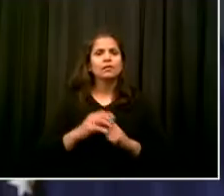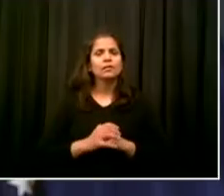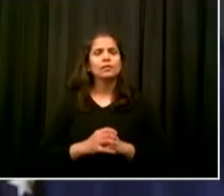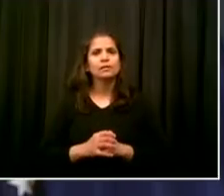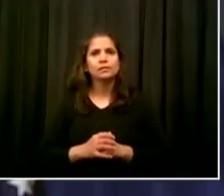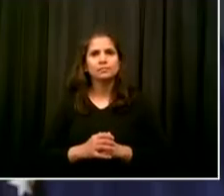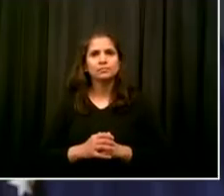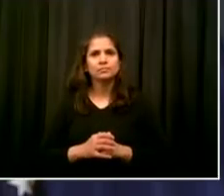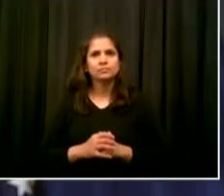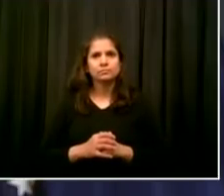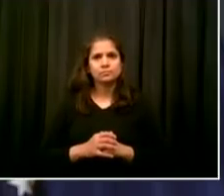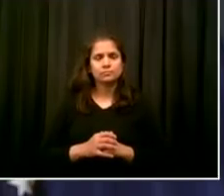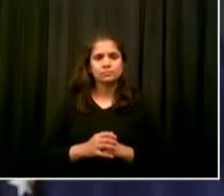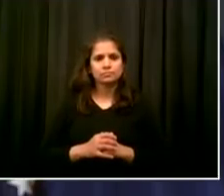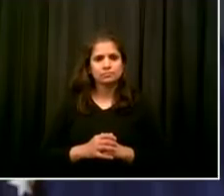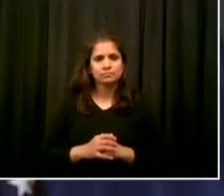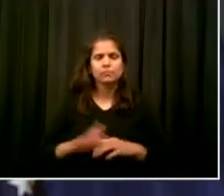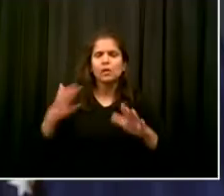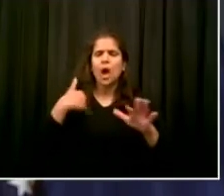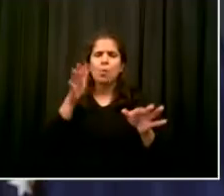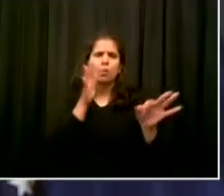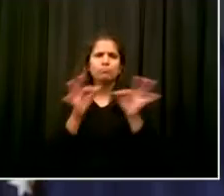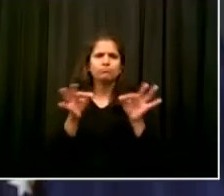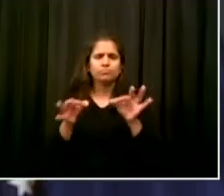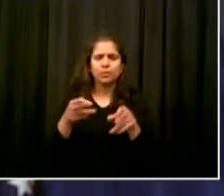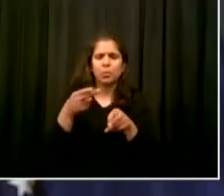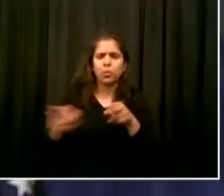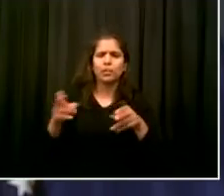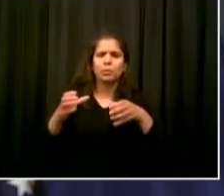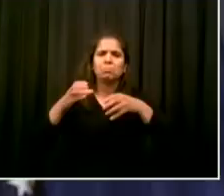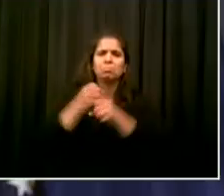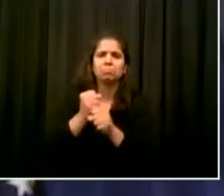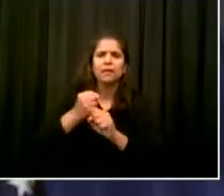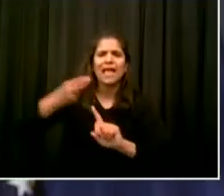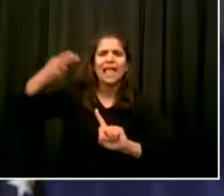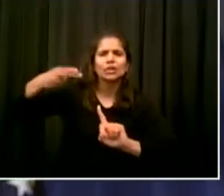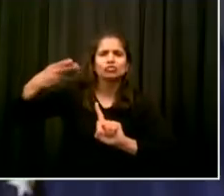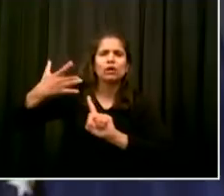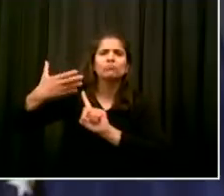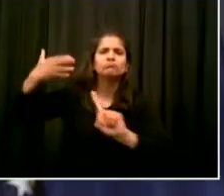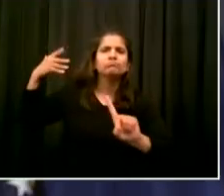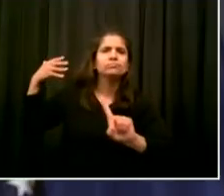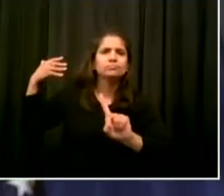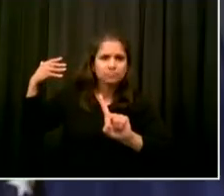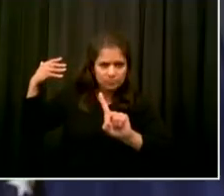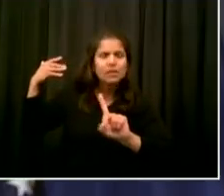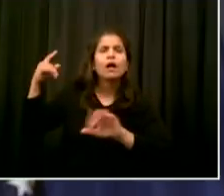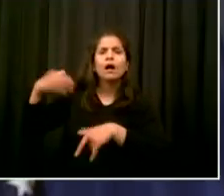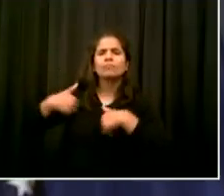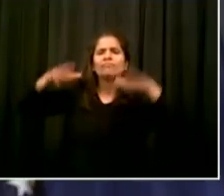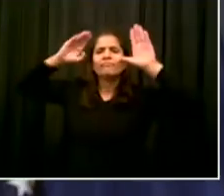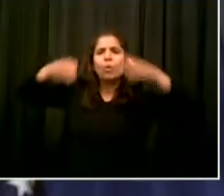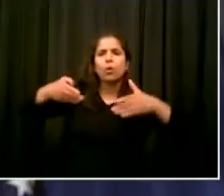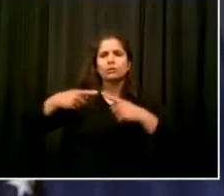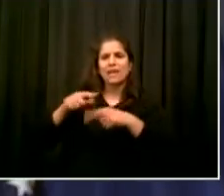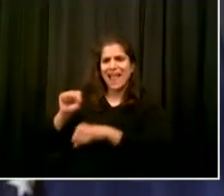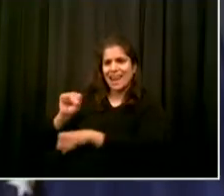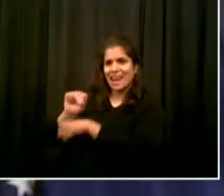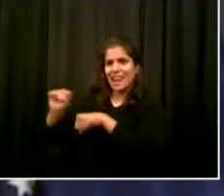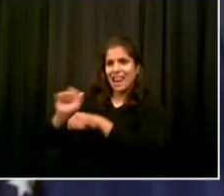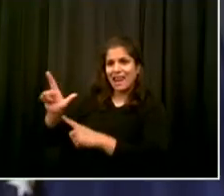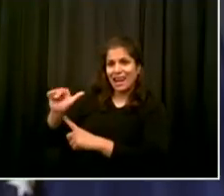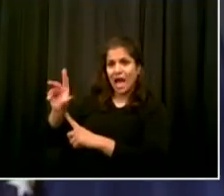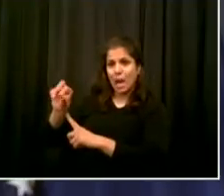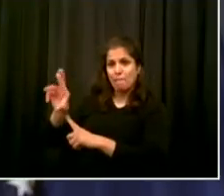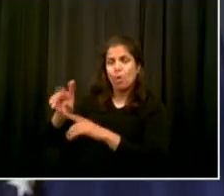pleasure of, even in my labor days, partnering with the crisis management groups and systems